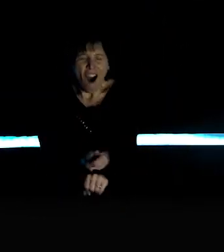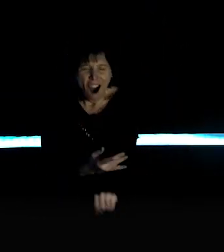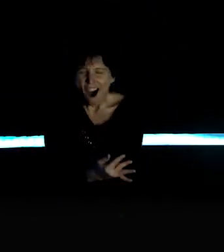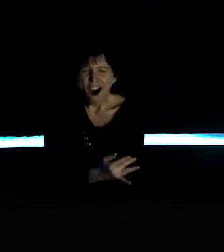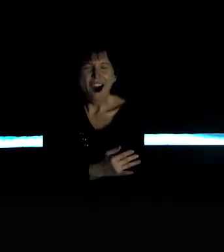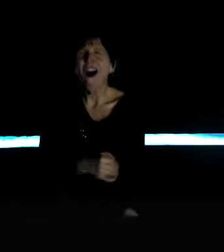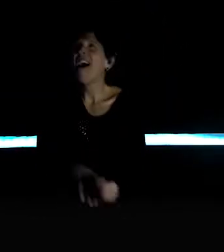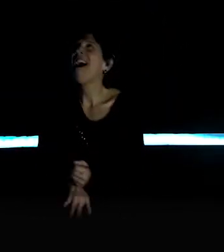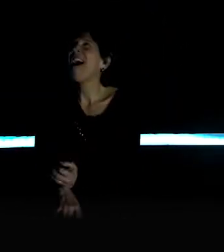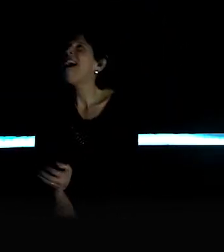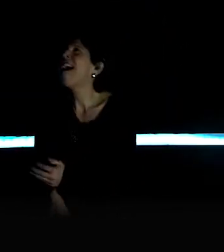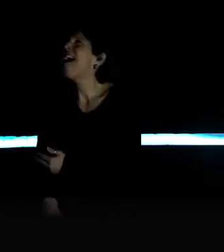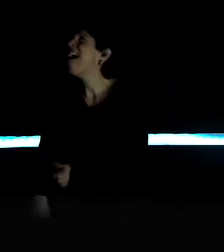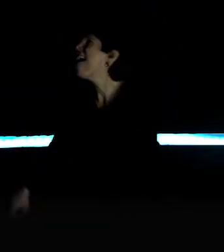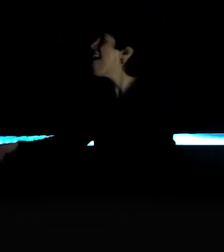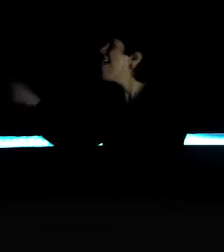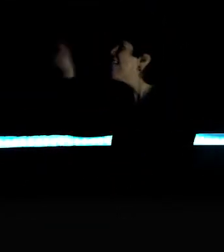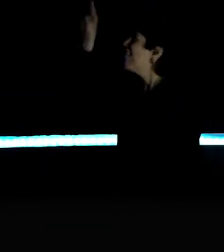You good.